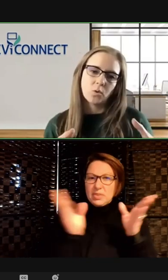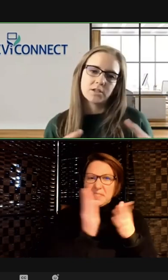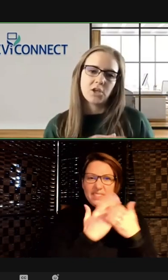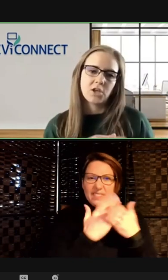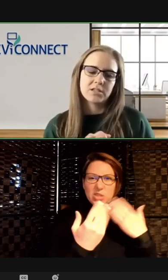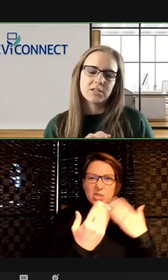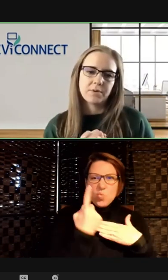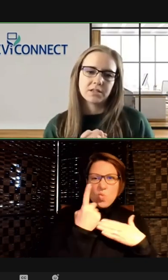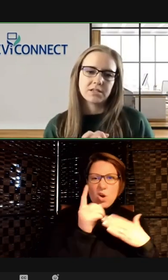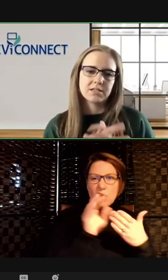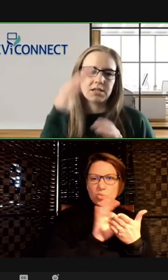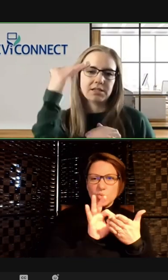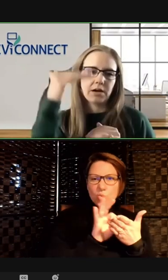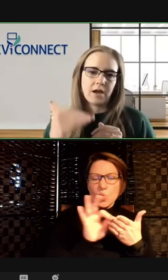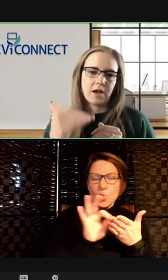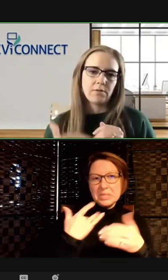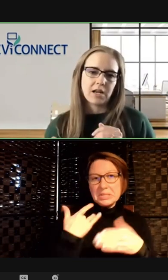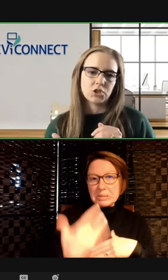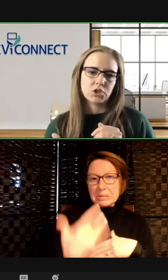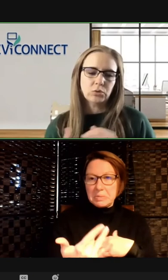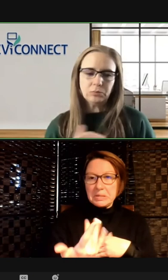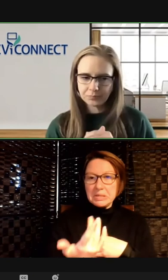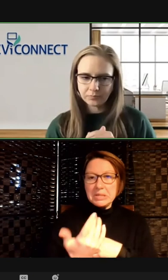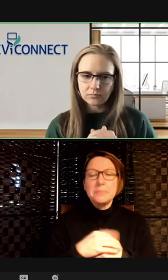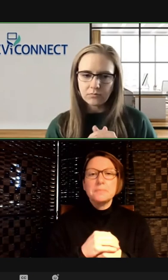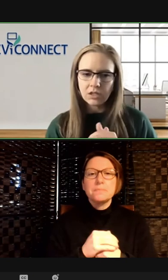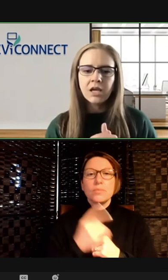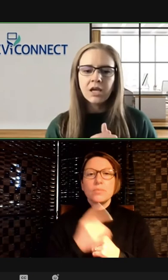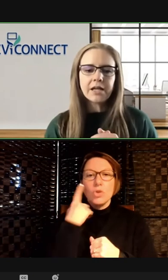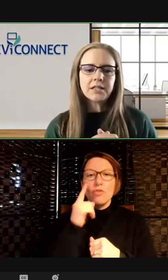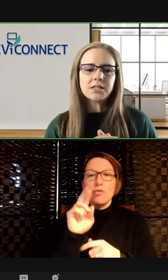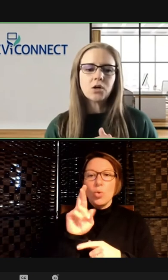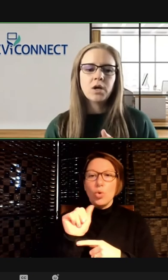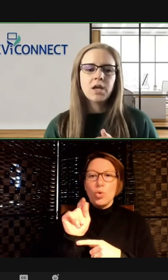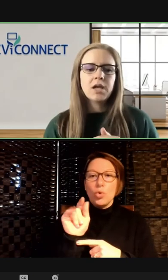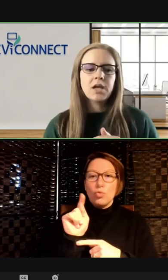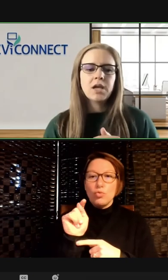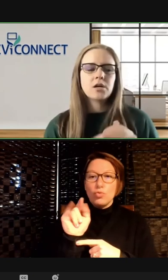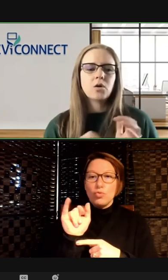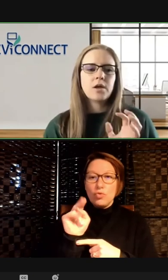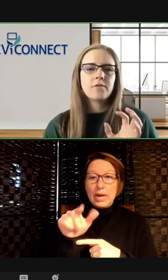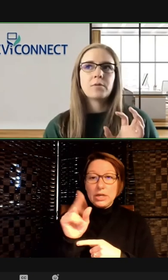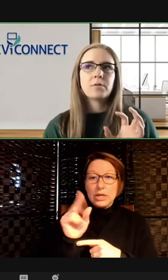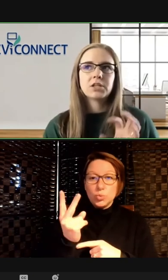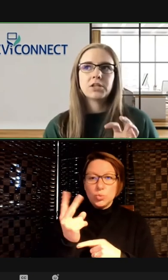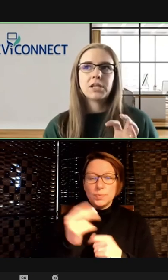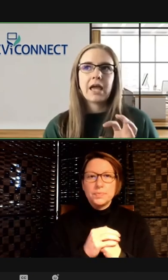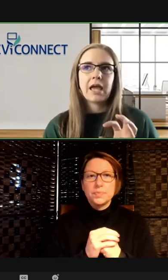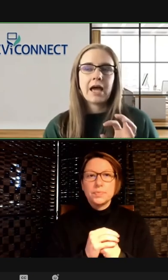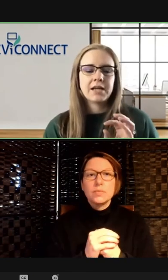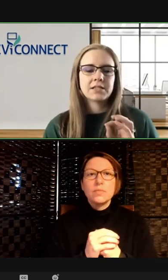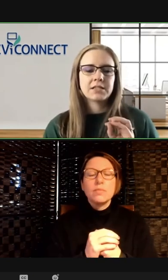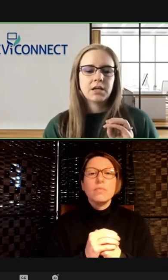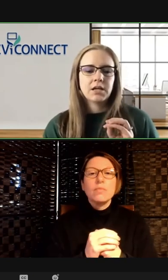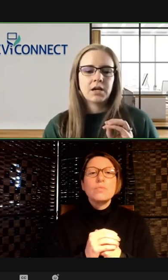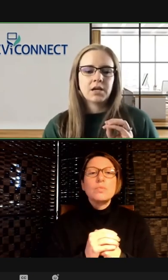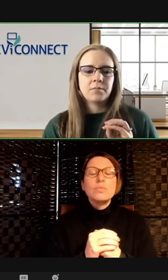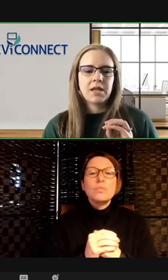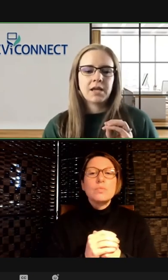1 scores that you would typically see down that rating 2. And so here if we were looking